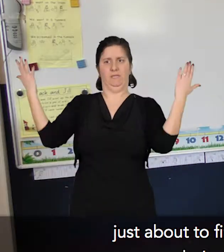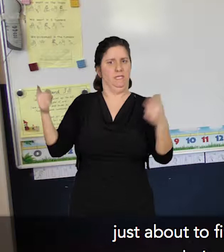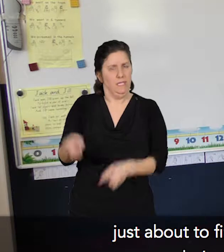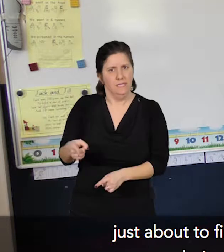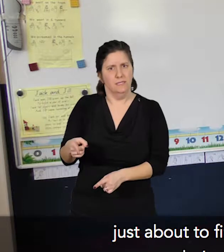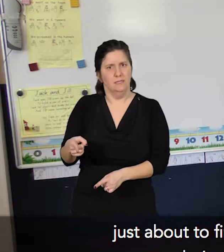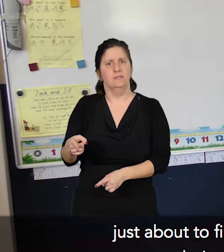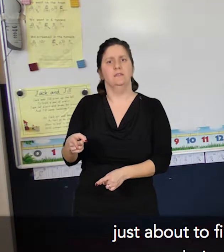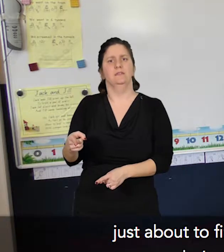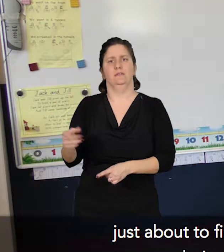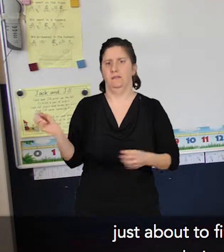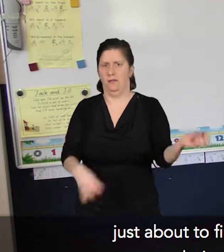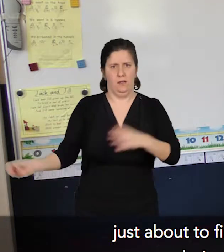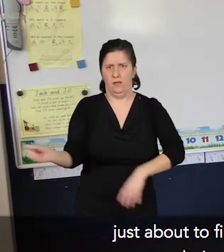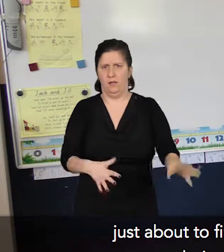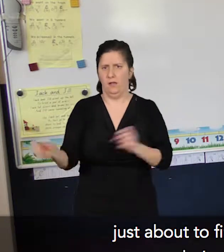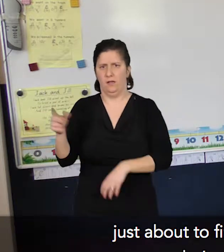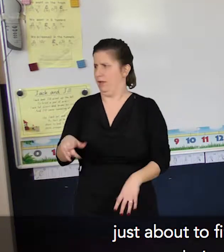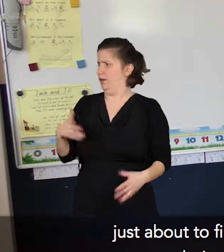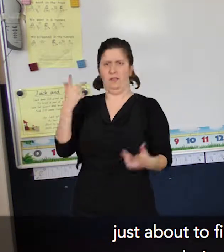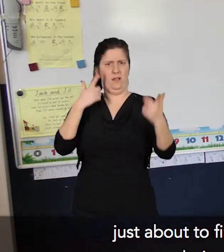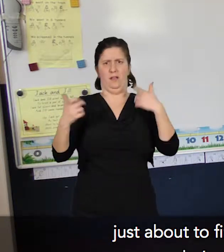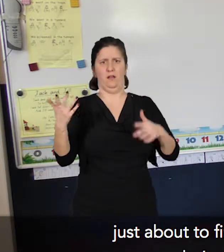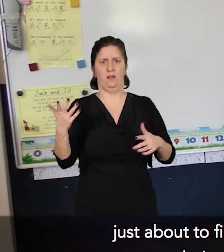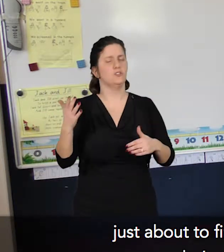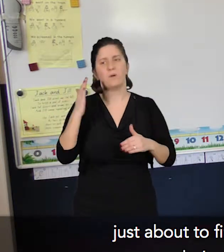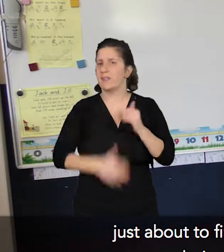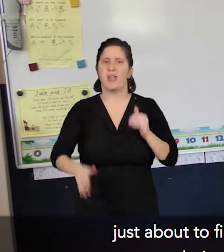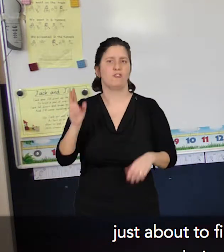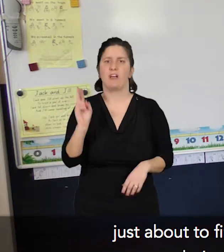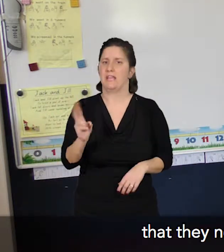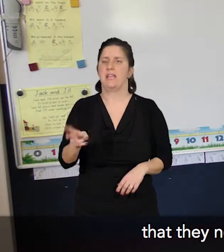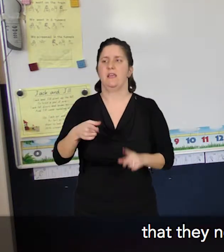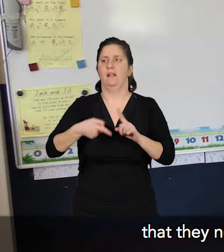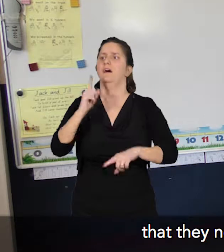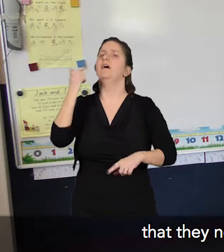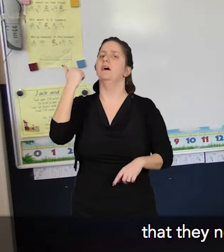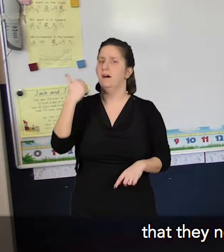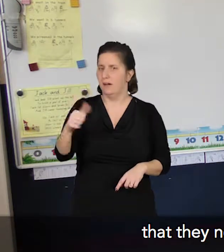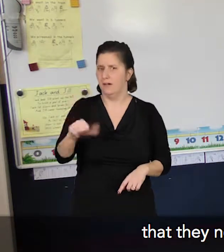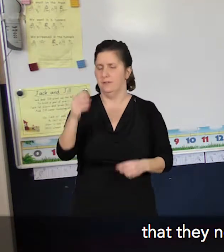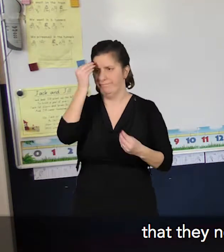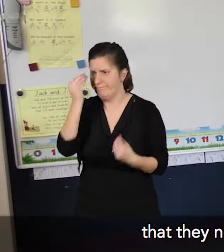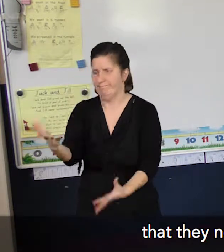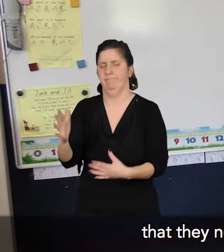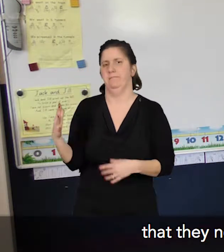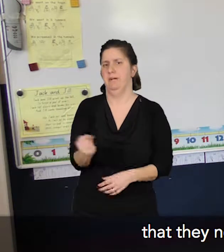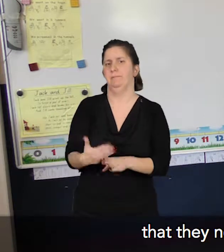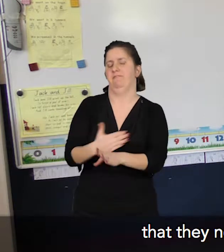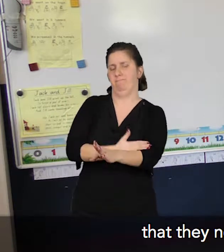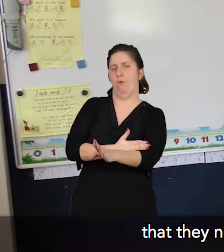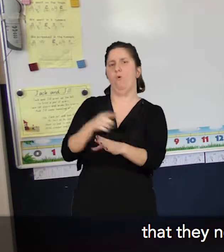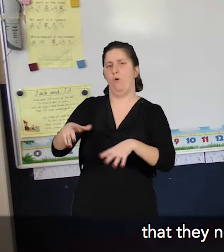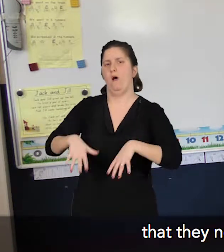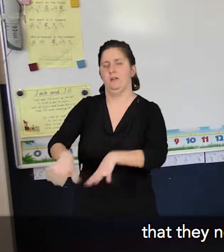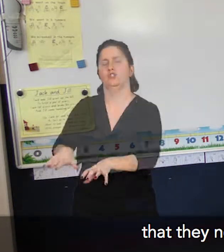someone throws it all in the box and he's got upset. So the children have learnt that they need to make sure Andre has the message before they